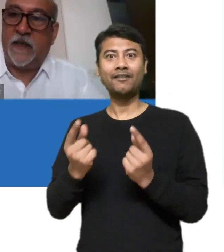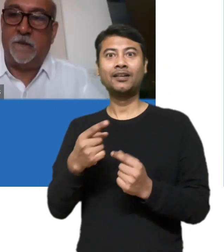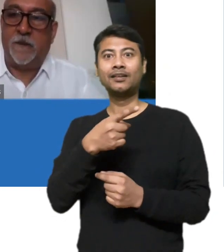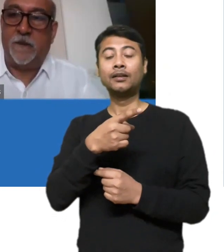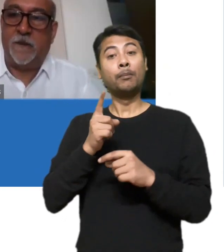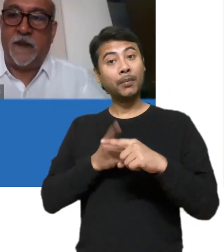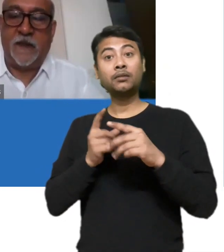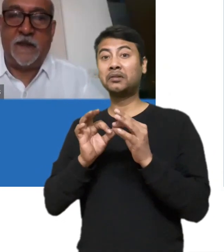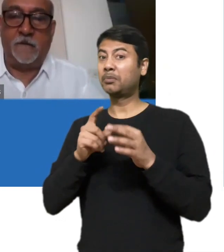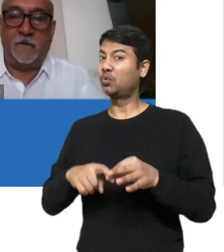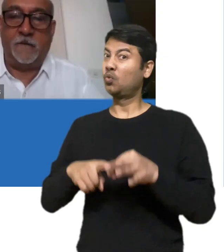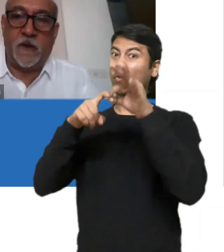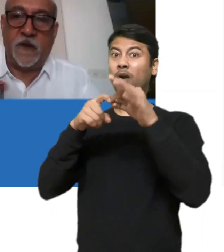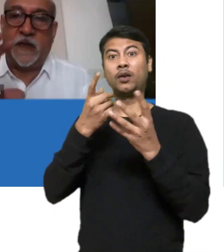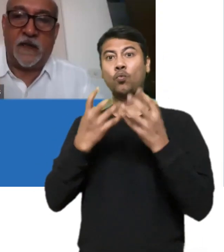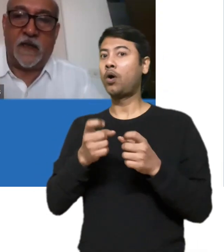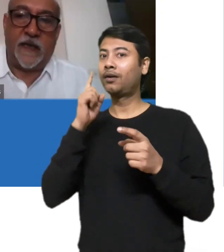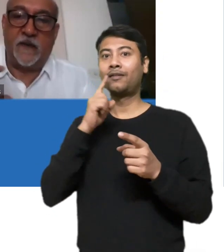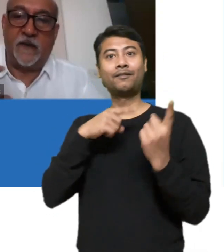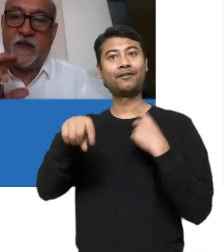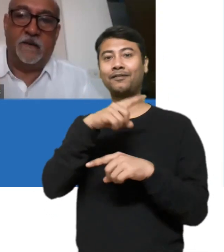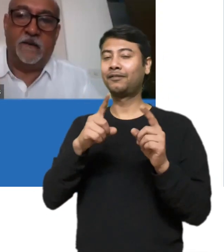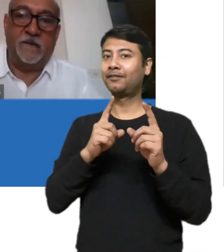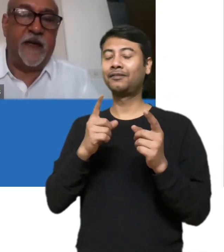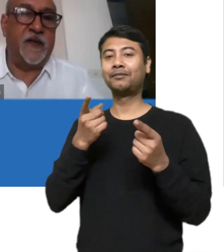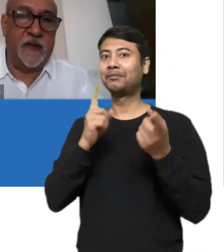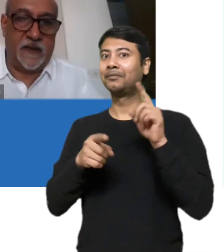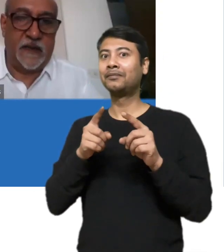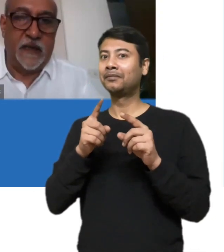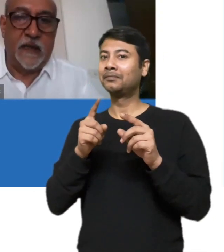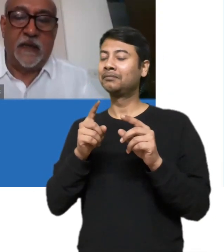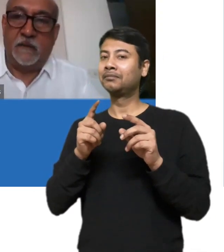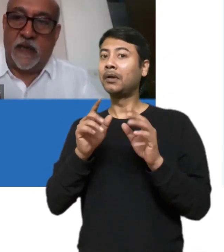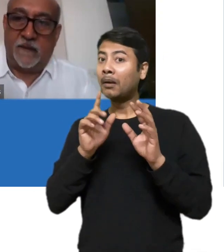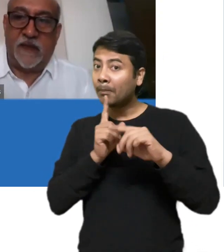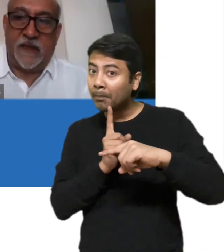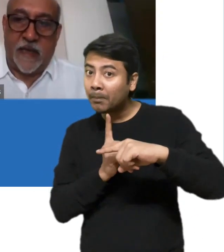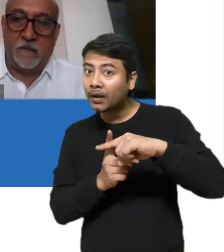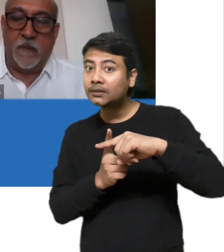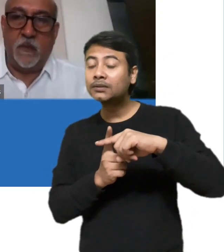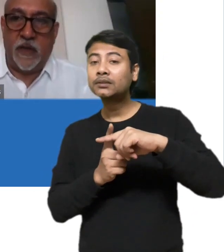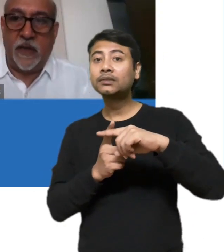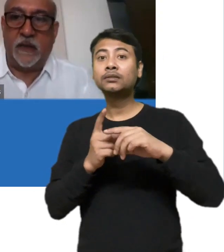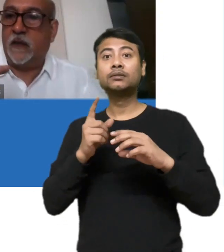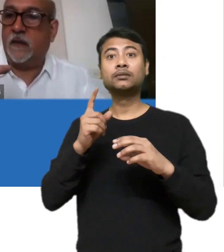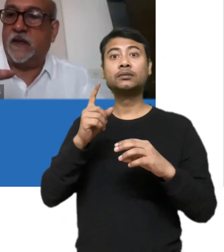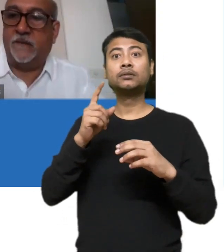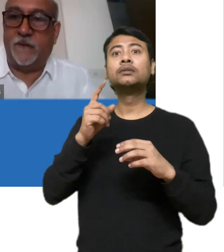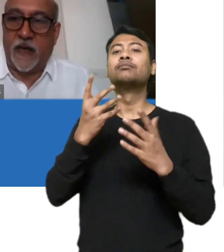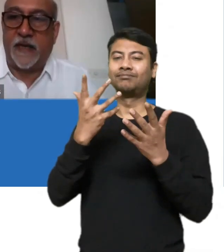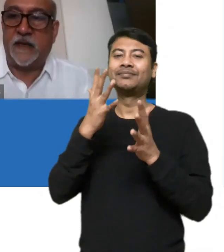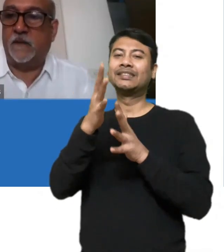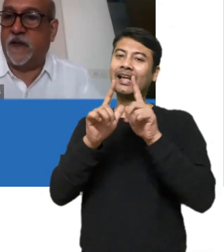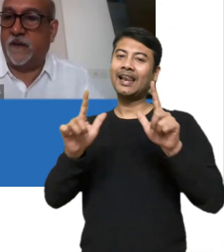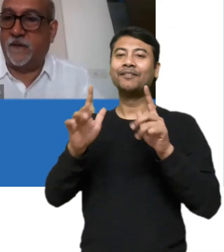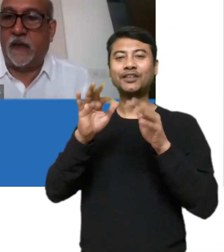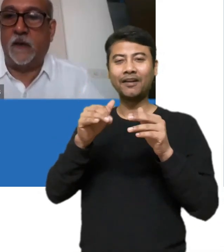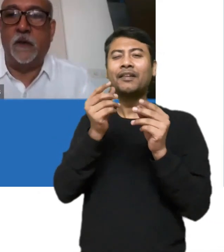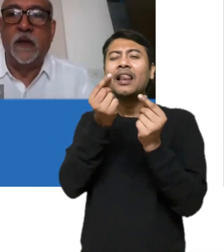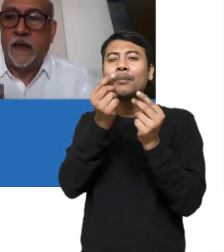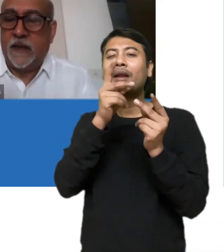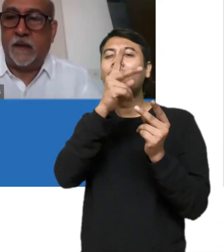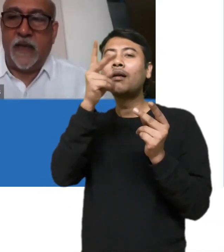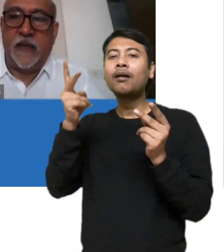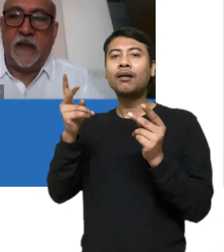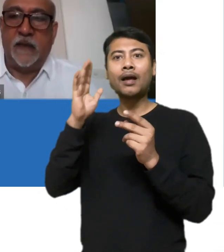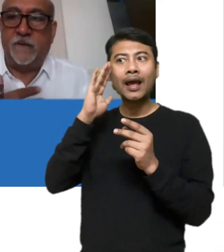to have good interpreters. And of course, there are slight regional variations. They will have the same word, say for rice or say